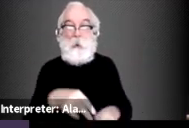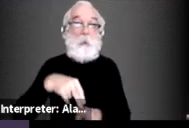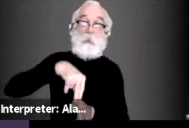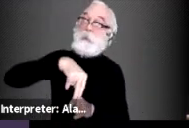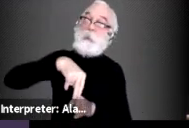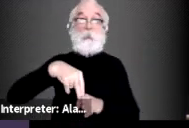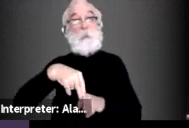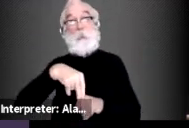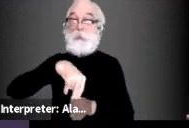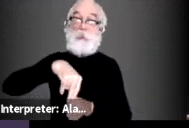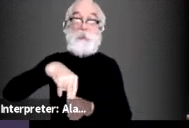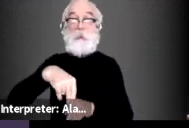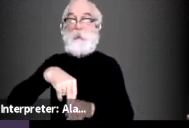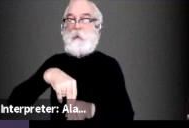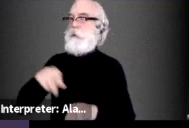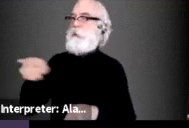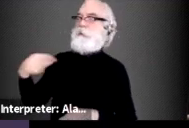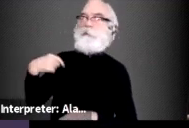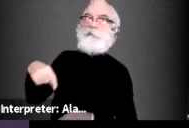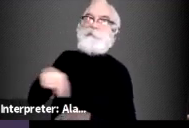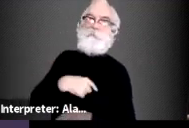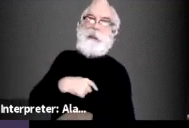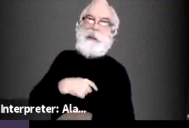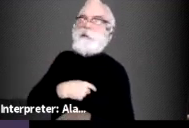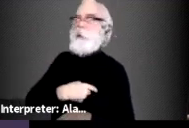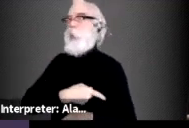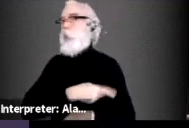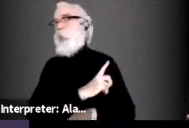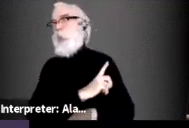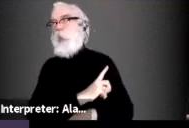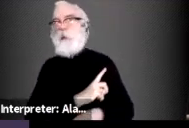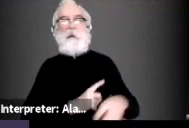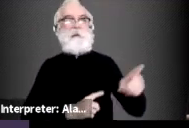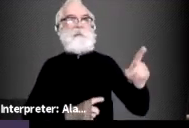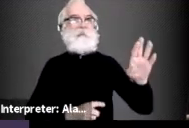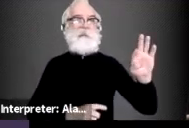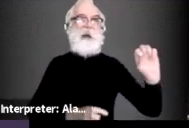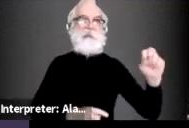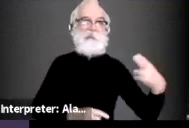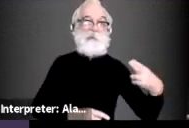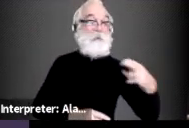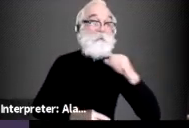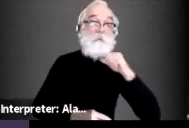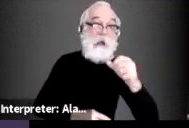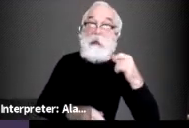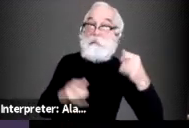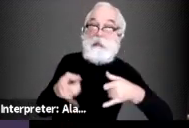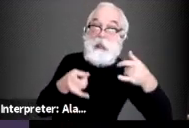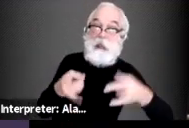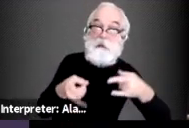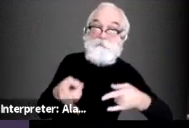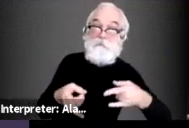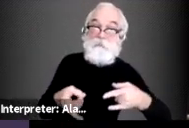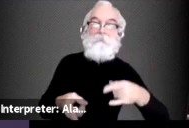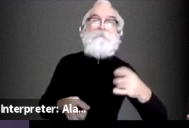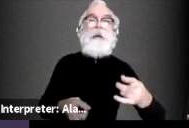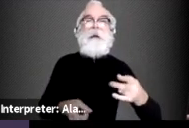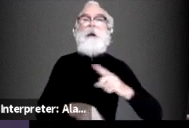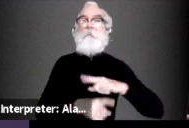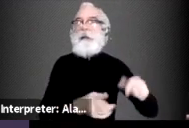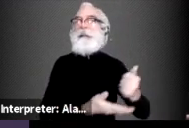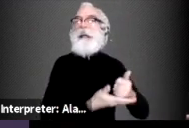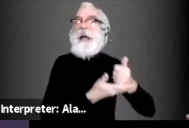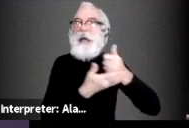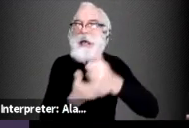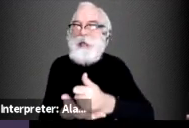and cozened by the French. Only the Dutch, not laughing at your nose, good-natured helps to